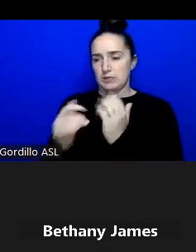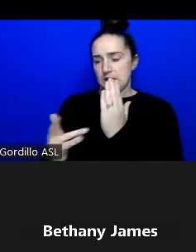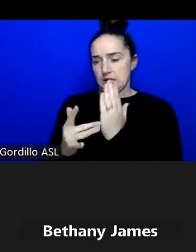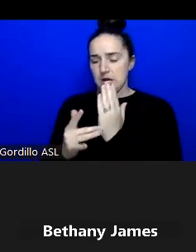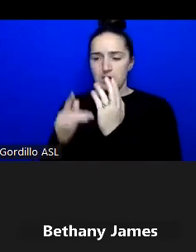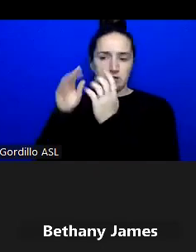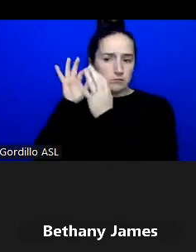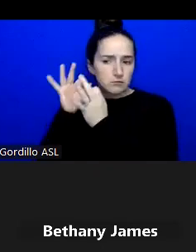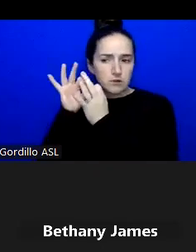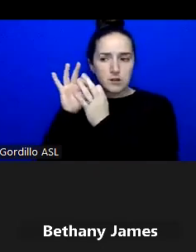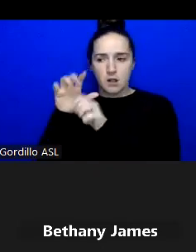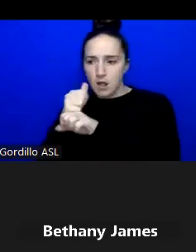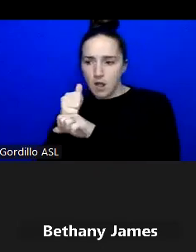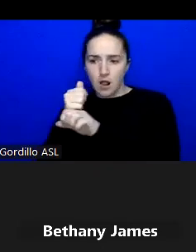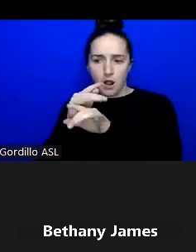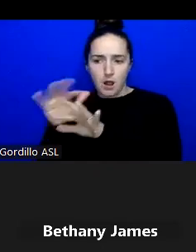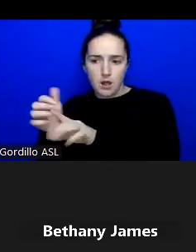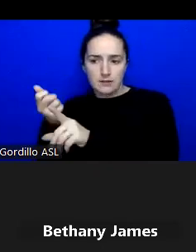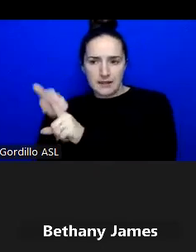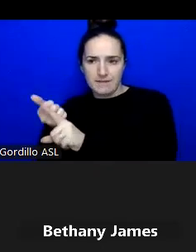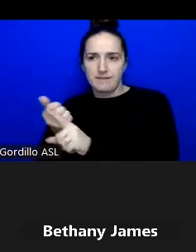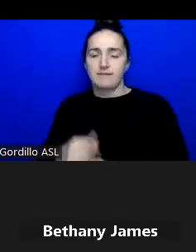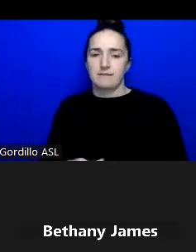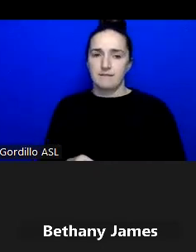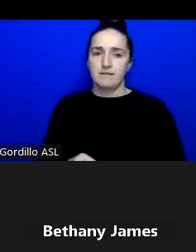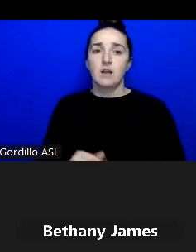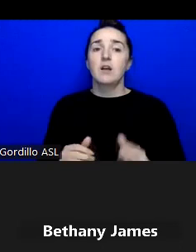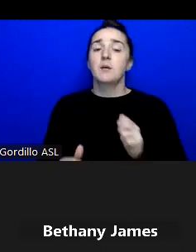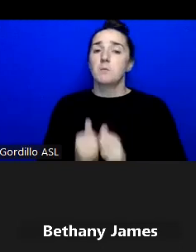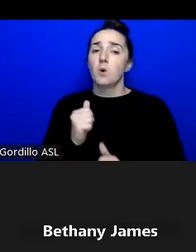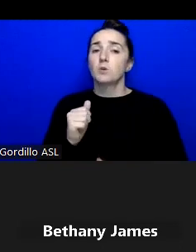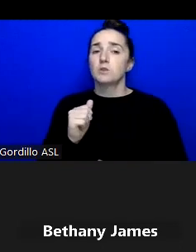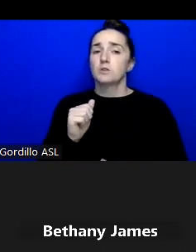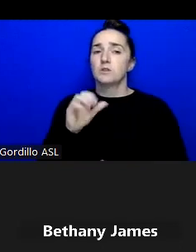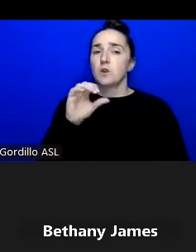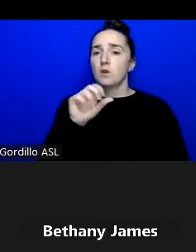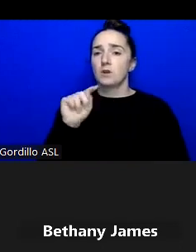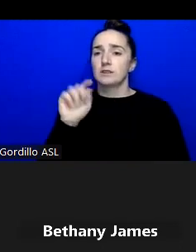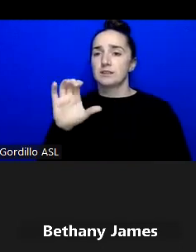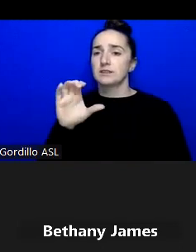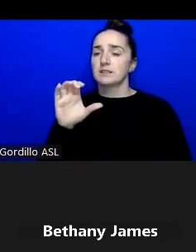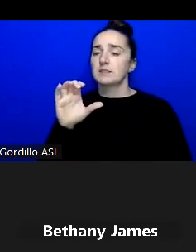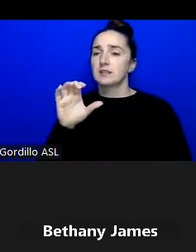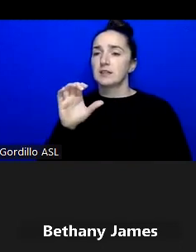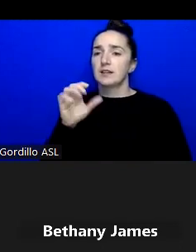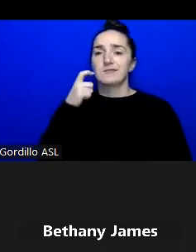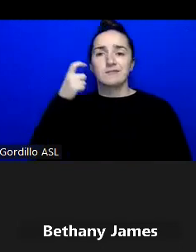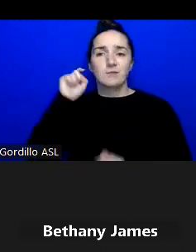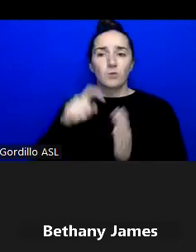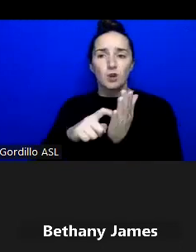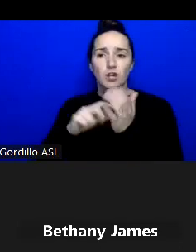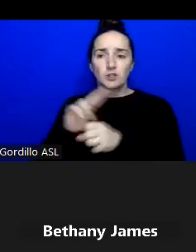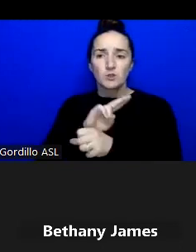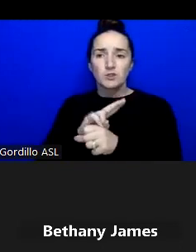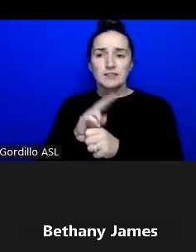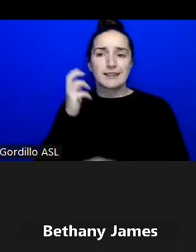themselves. Most OTC devices do require the use of a smartphone or a tablet. So sometimes that can be a little